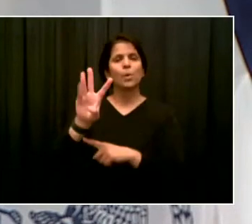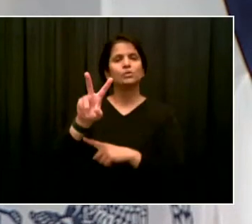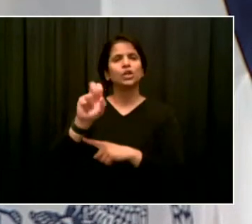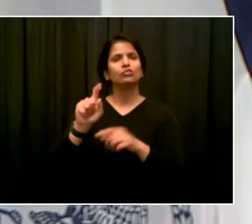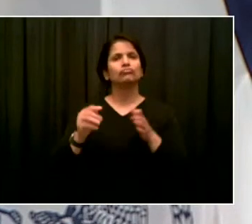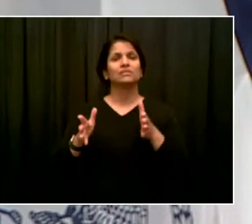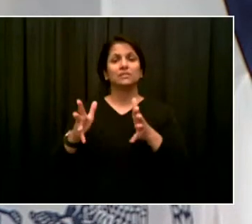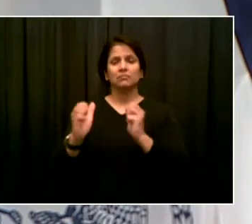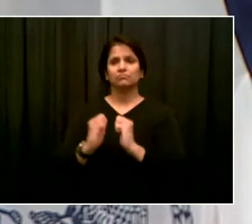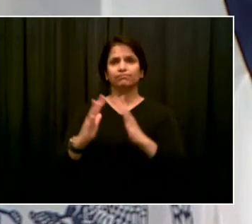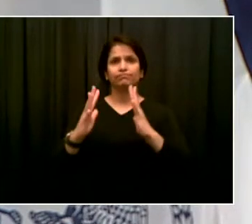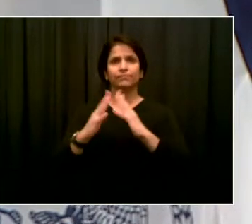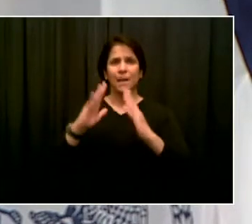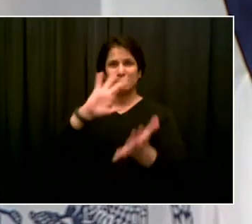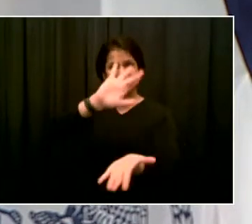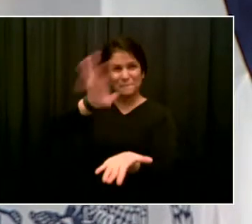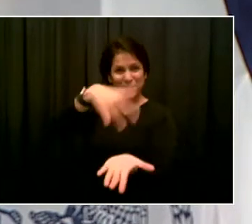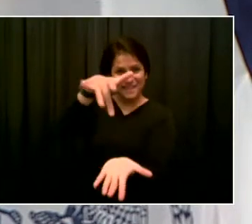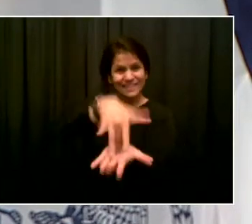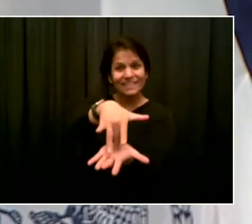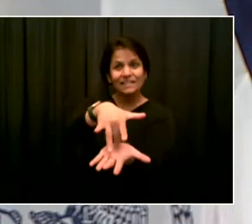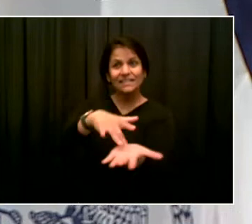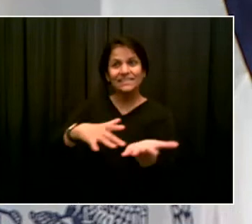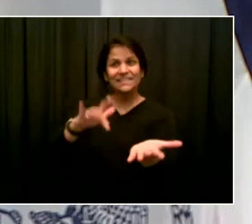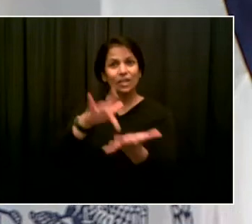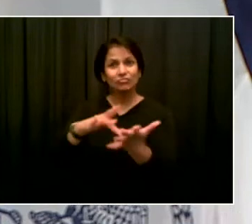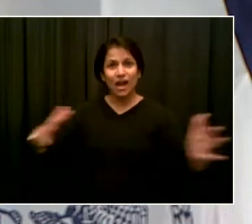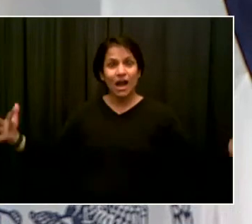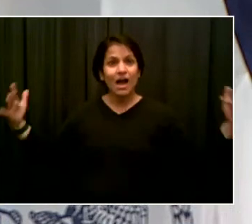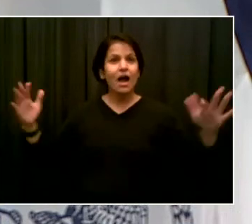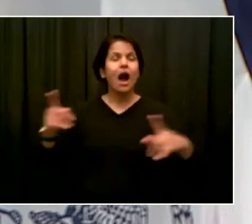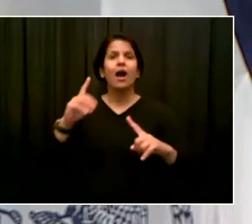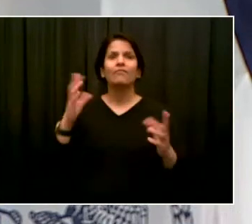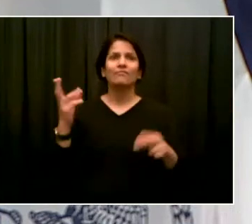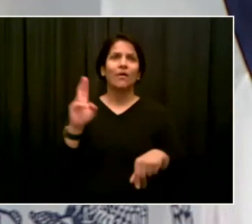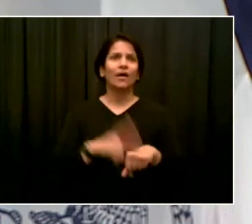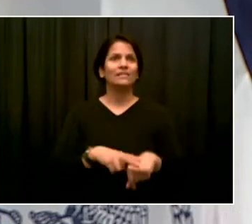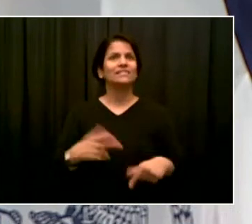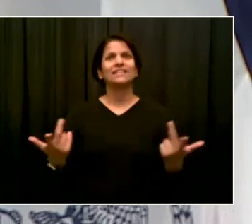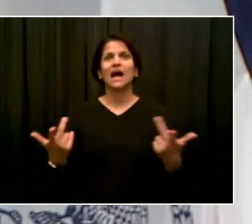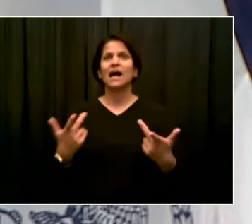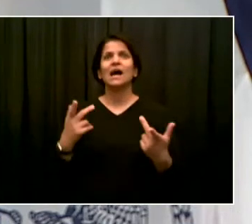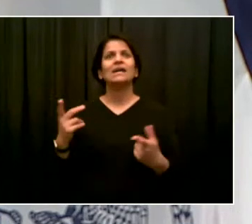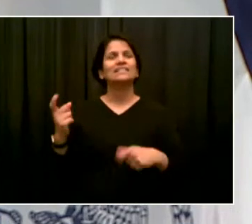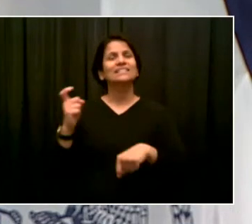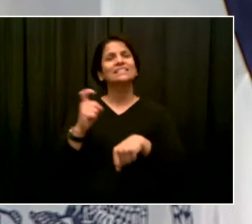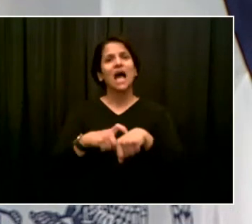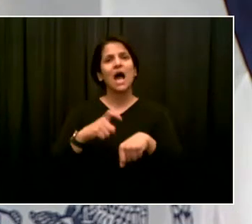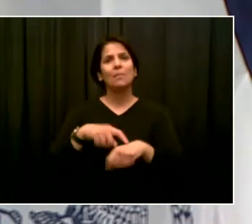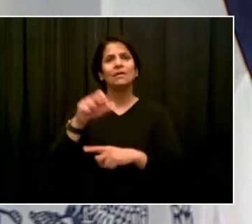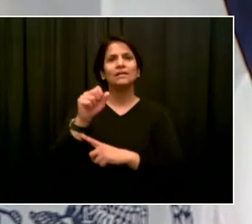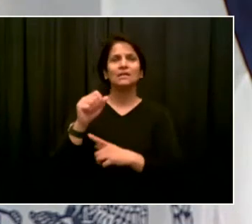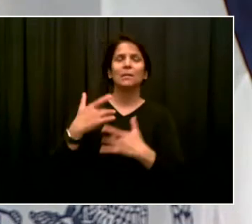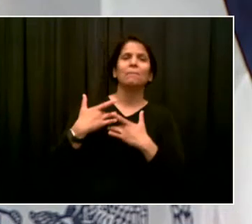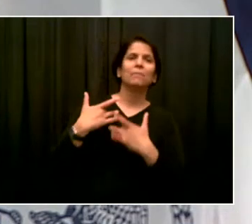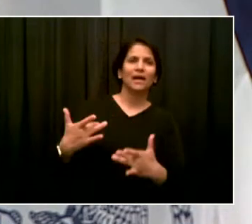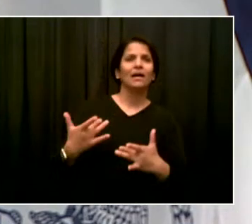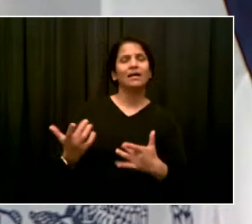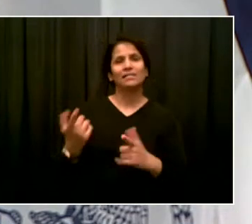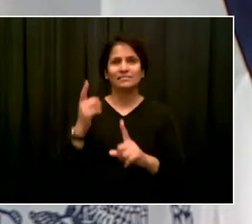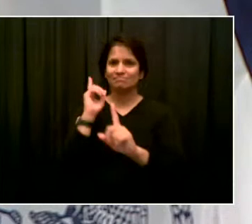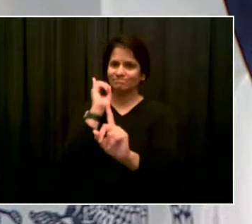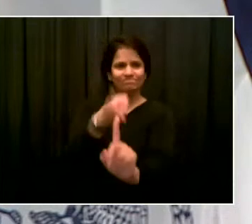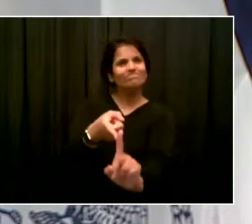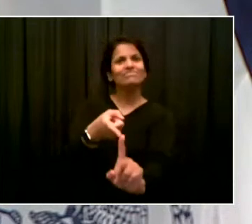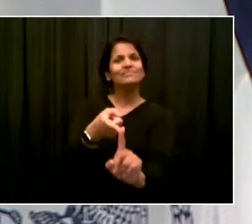true Times Square fashion, there was somebody outside. I don't know if she was a nurse or a physician's assistant